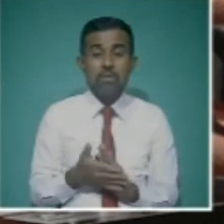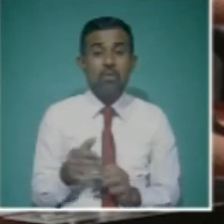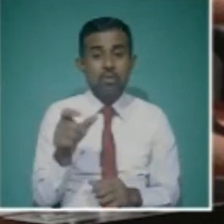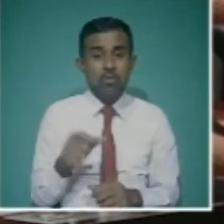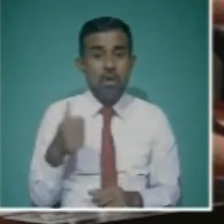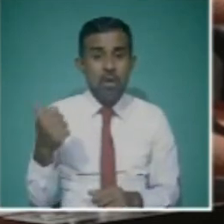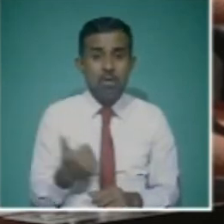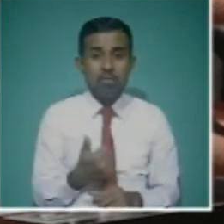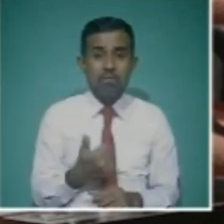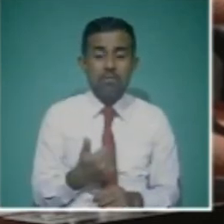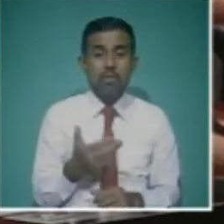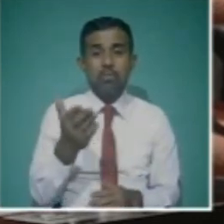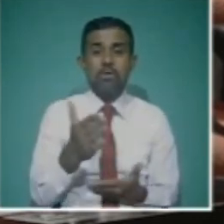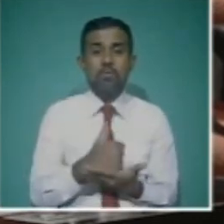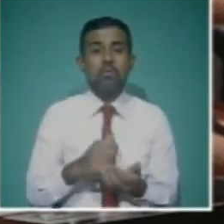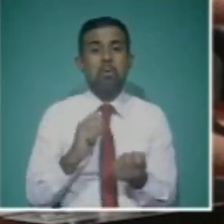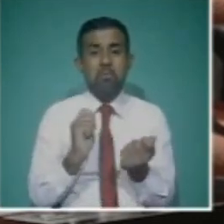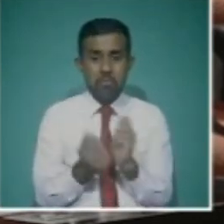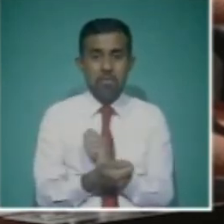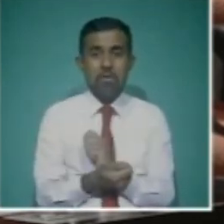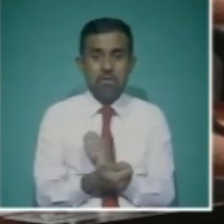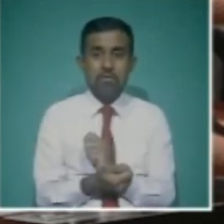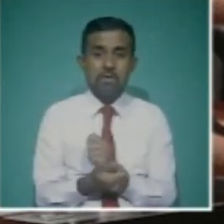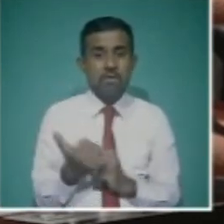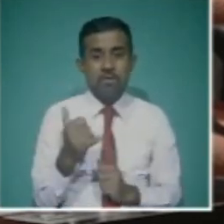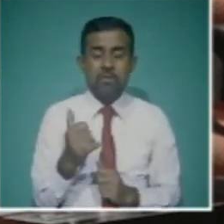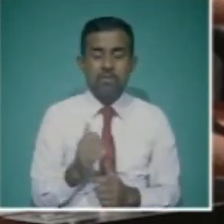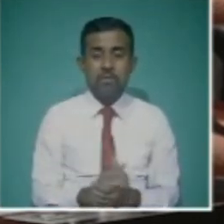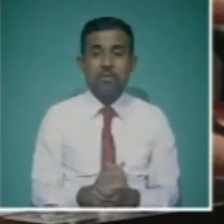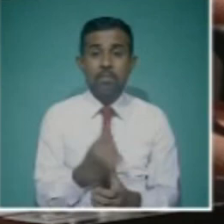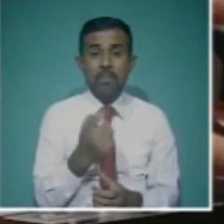to deal with, something very similar to what you had in the 80s.